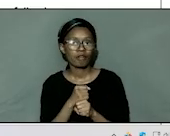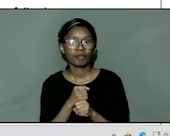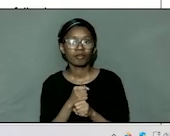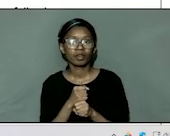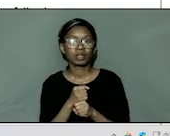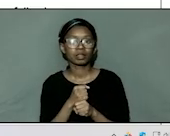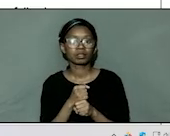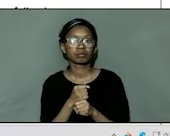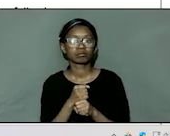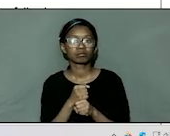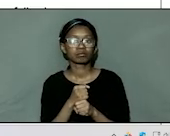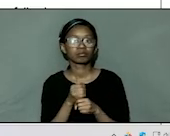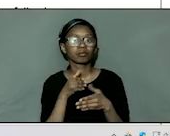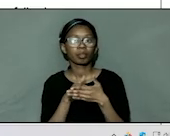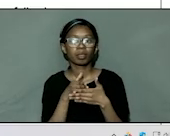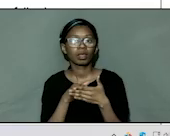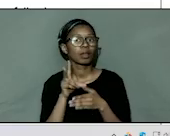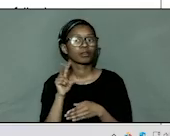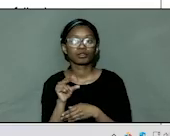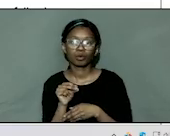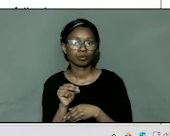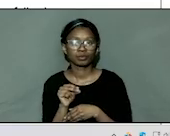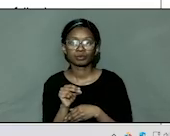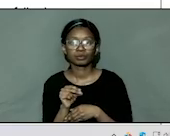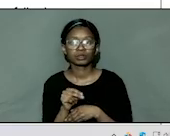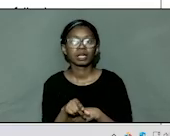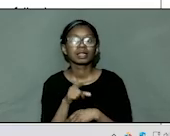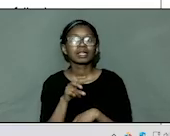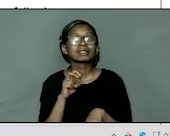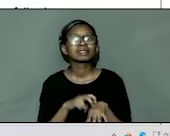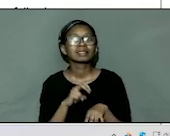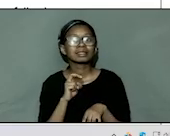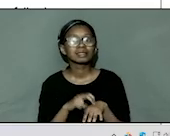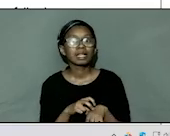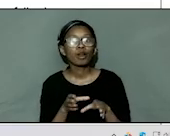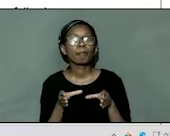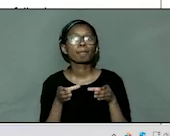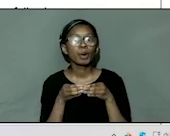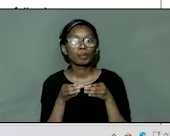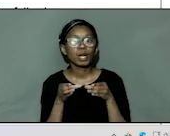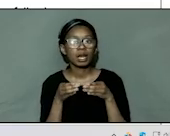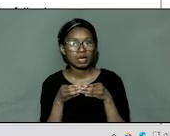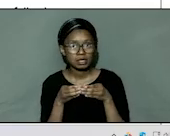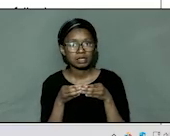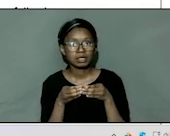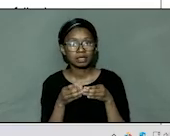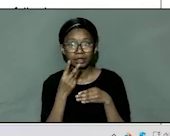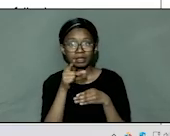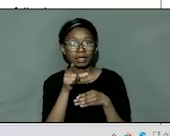So it must be a population. Wabona, it's population.